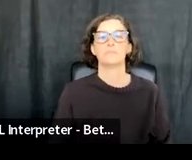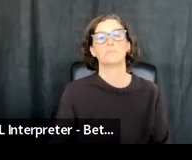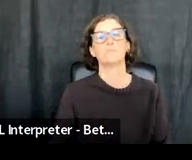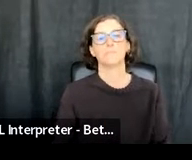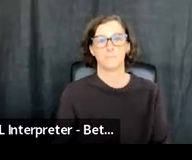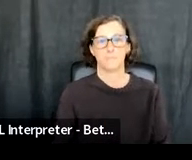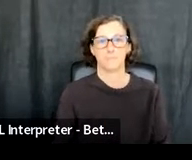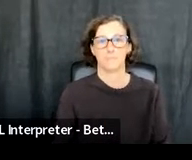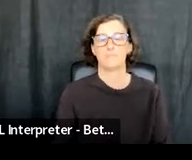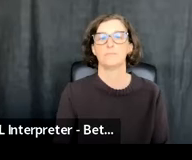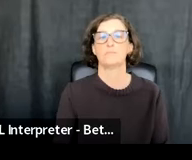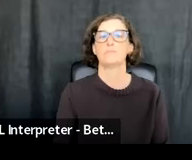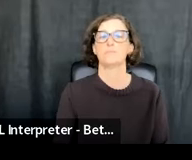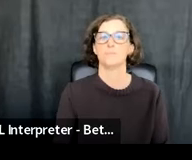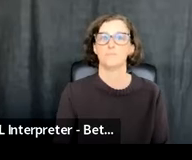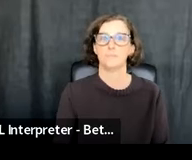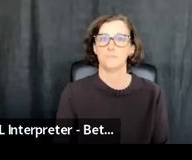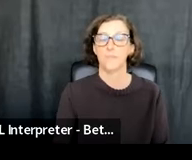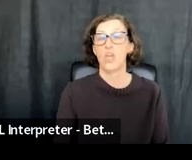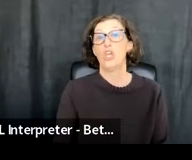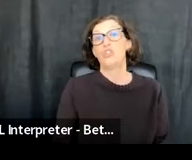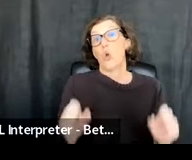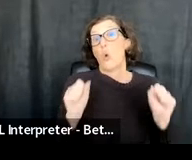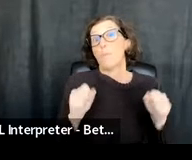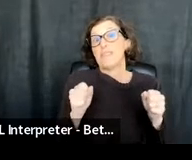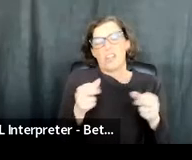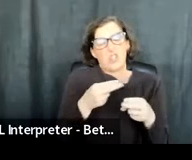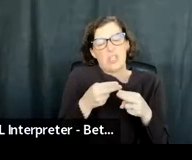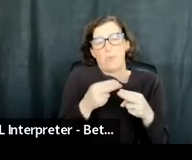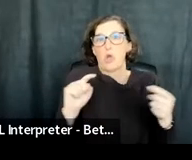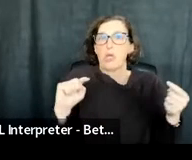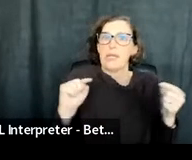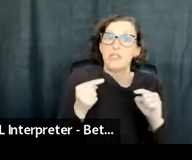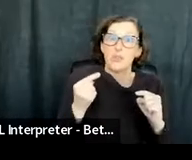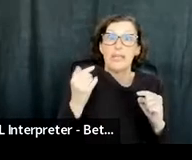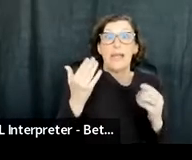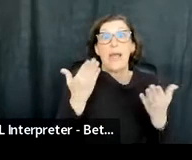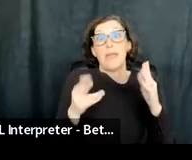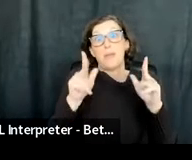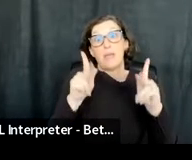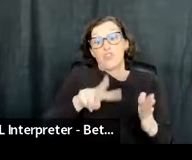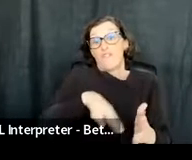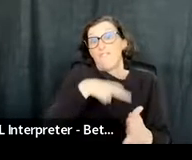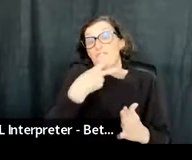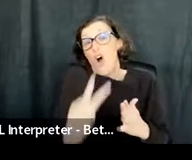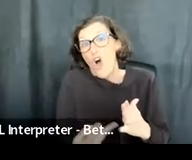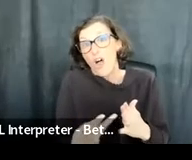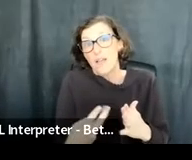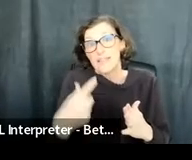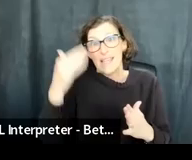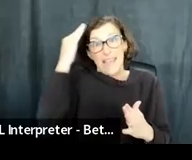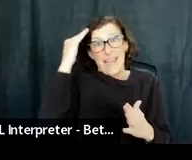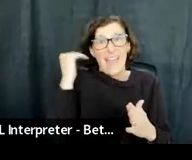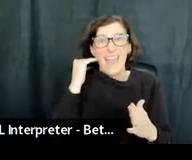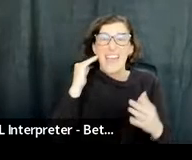So, there could be falls, there could be all sorts of different things. Someone could fall and hit their head, maybe have some short-term memory issues and need